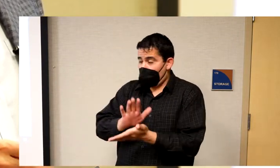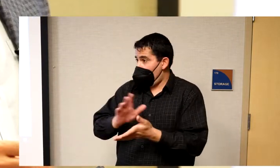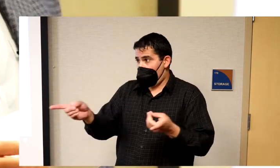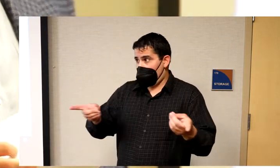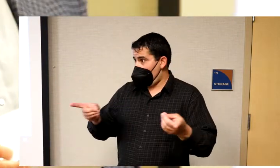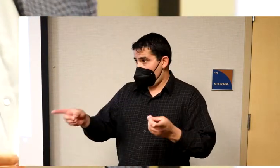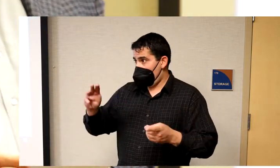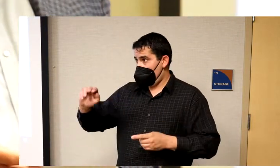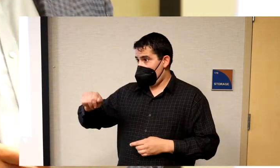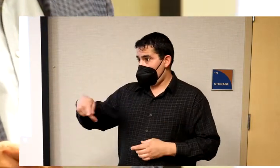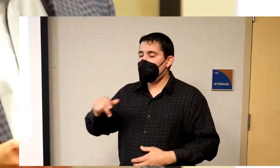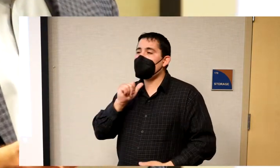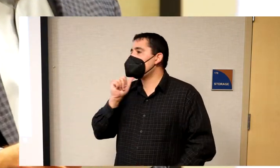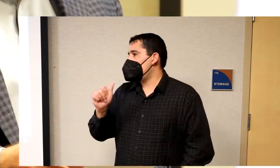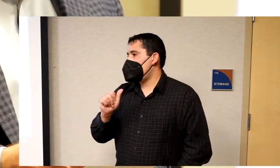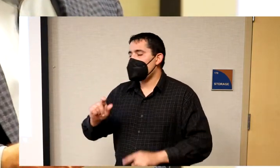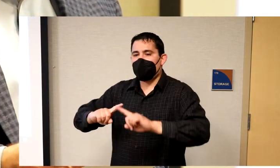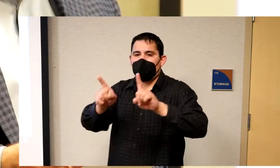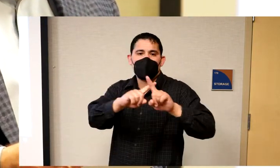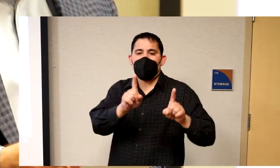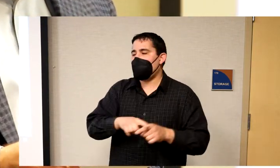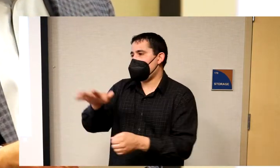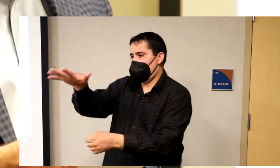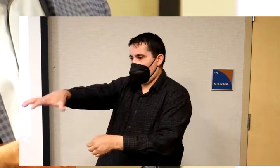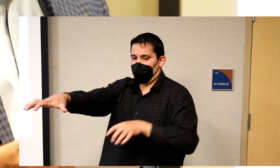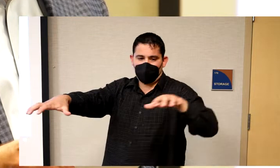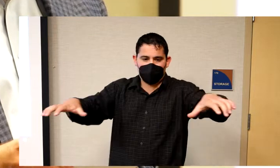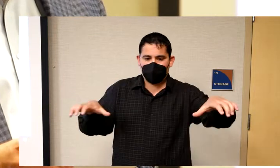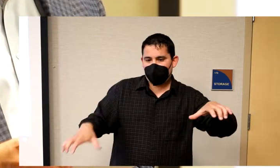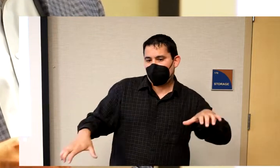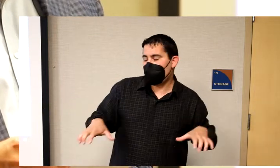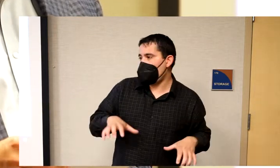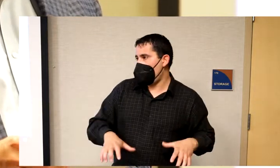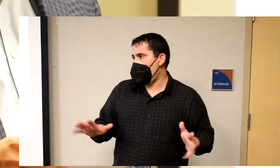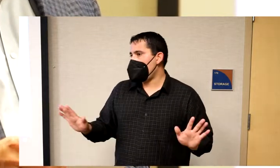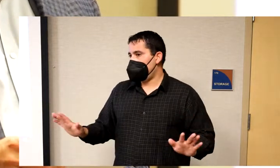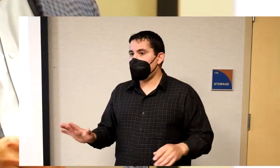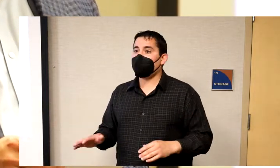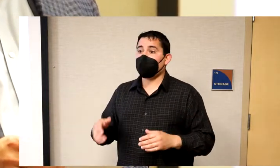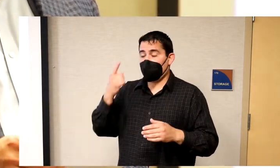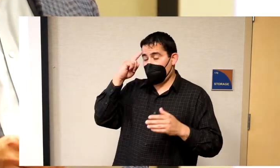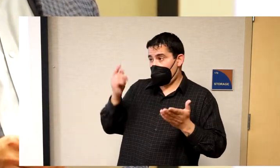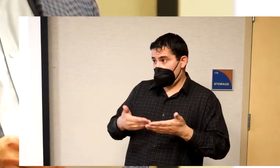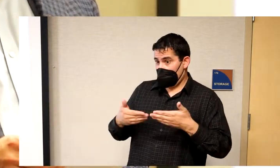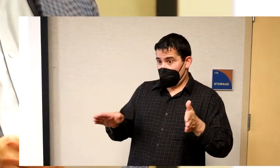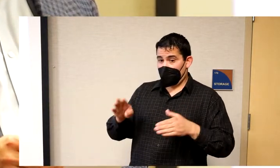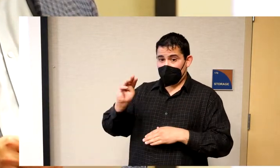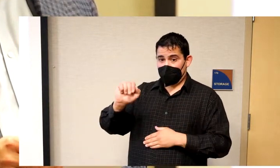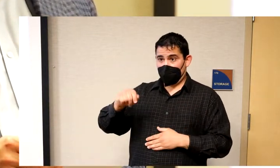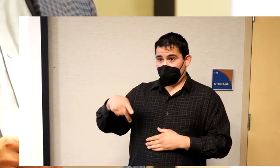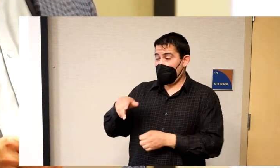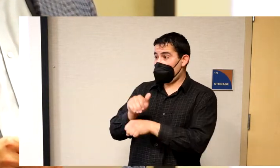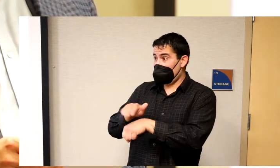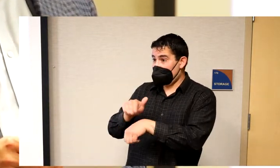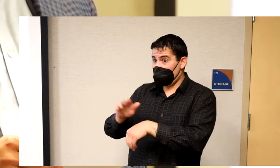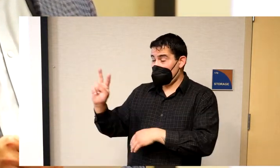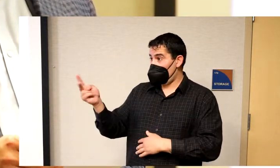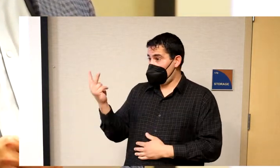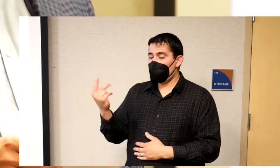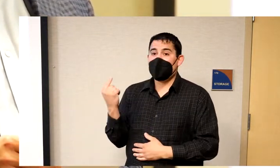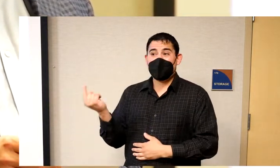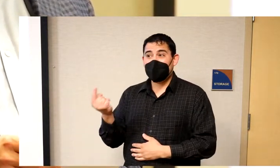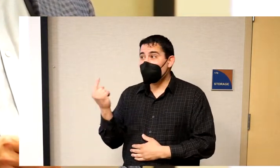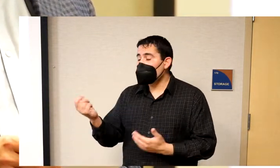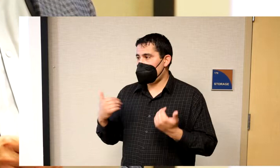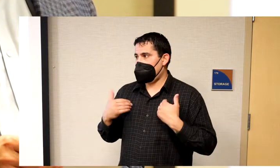a metric on this deal that says population equality, and public map submission 2 is the only one with a number. Oh, I see.